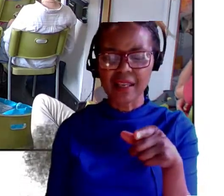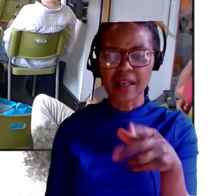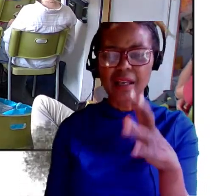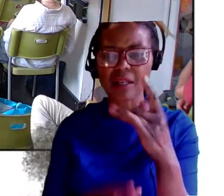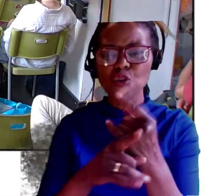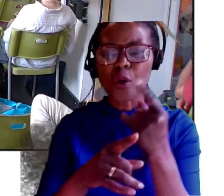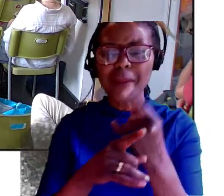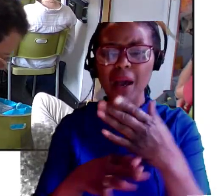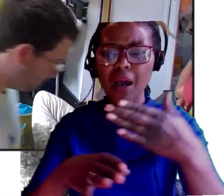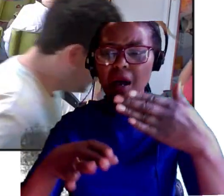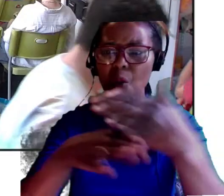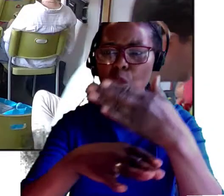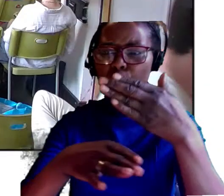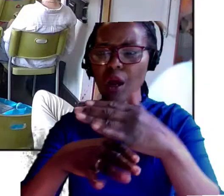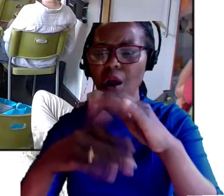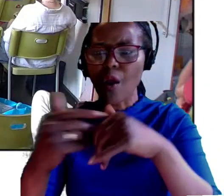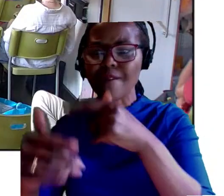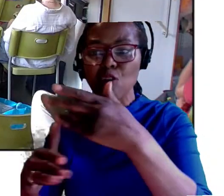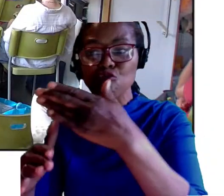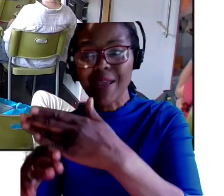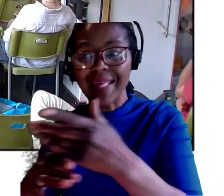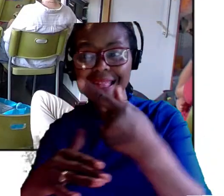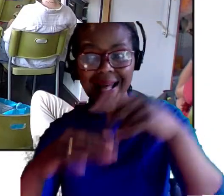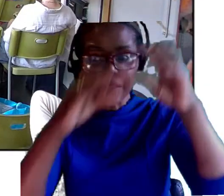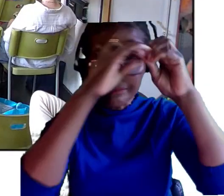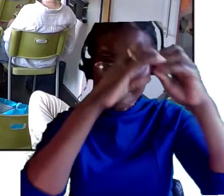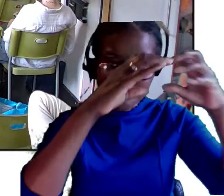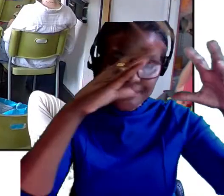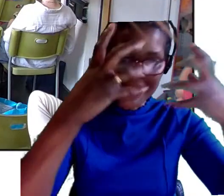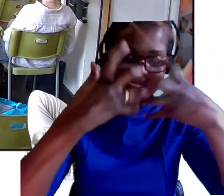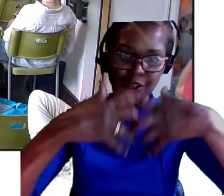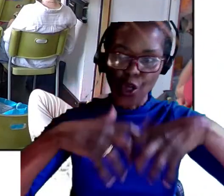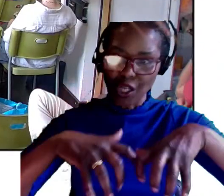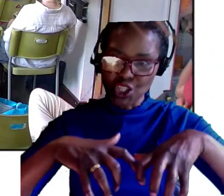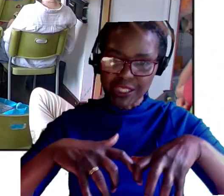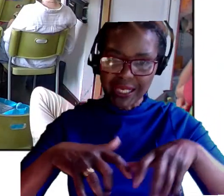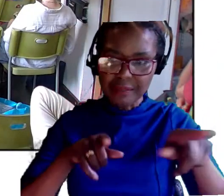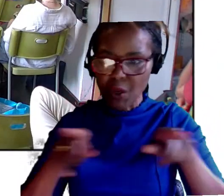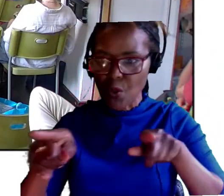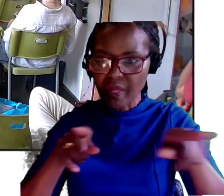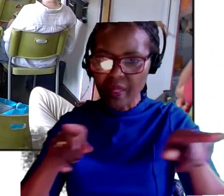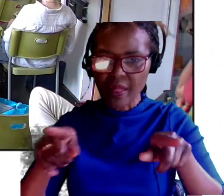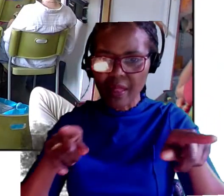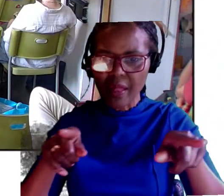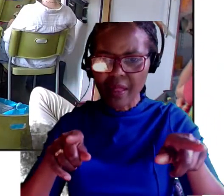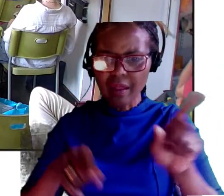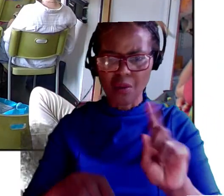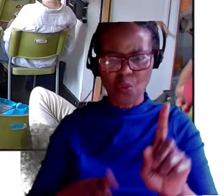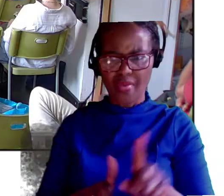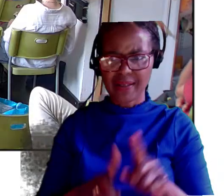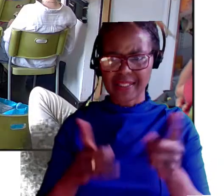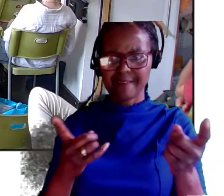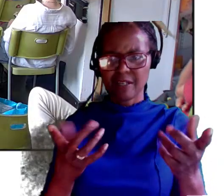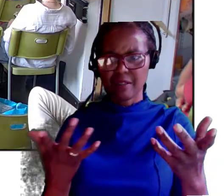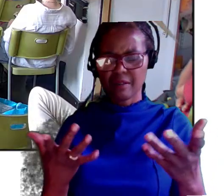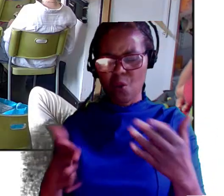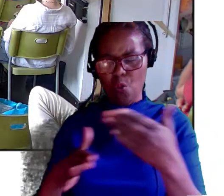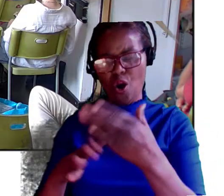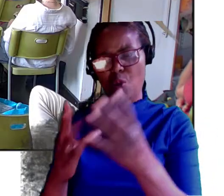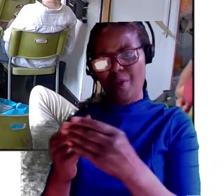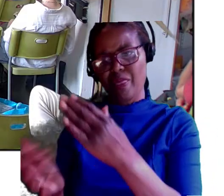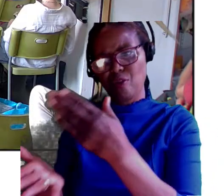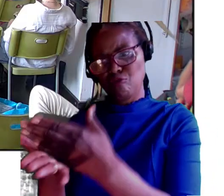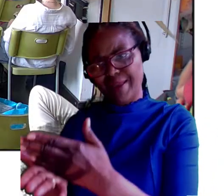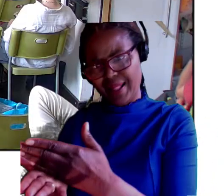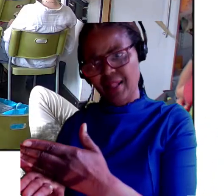both real and imaginary technologies. Yeah. I was wondering, what's the difference for you between working with something that's real and exists in the world